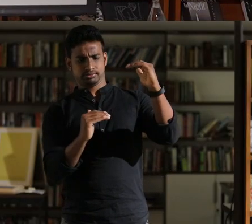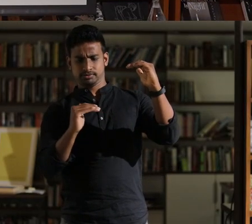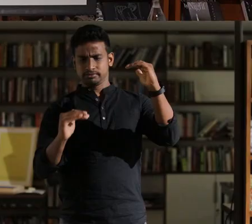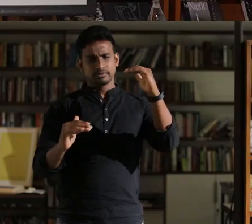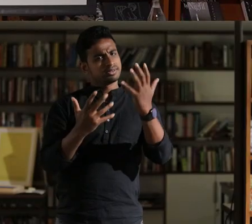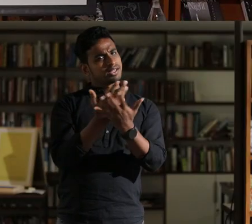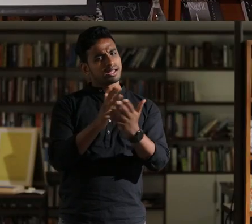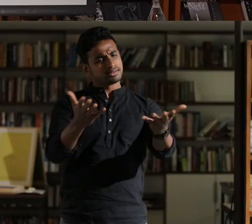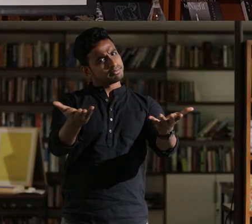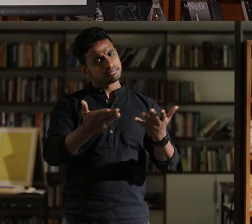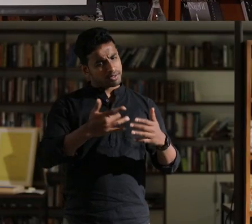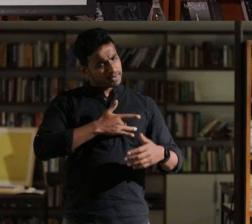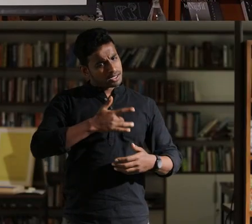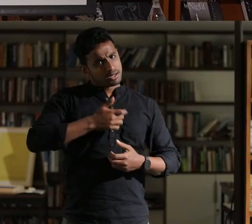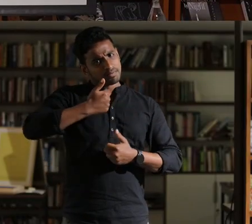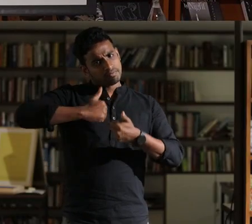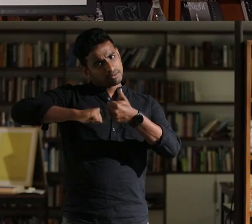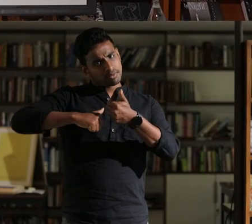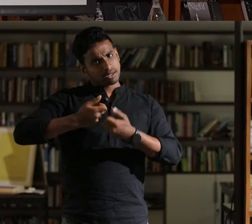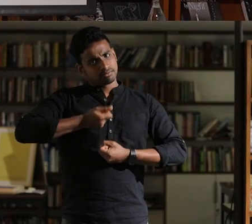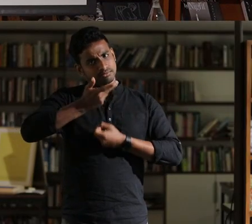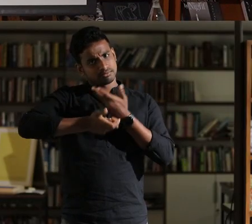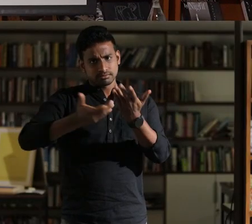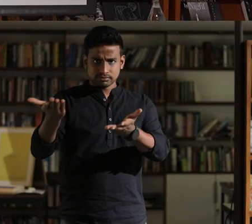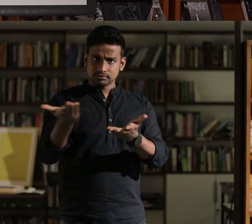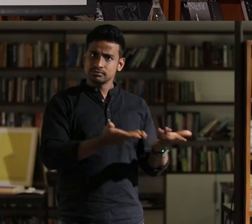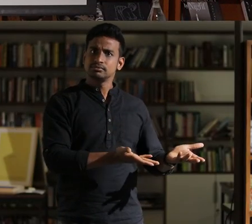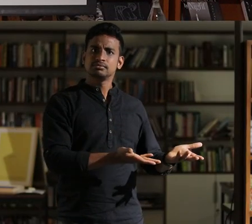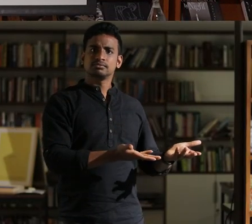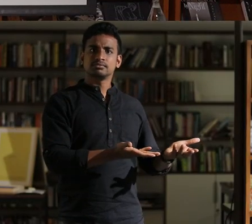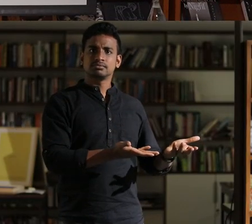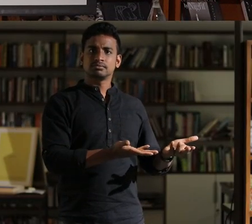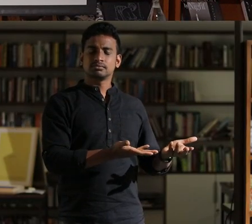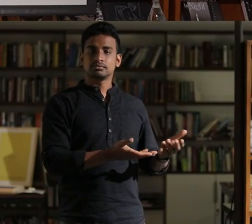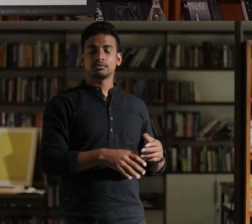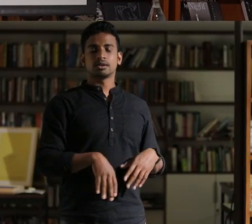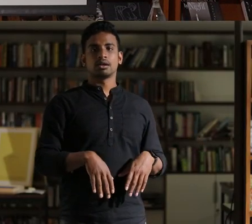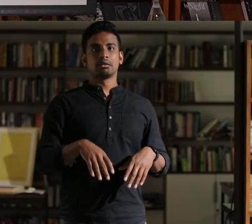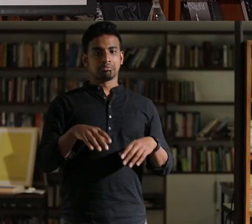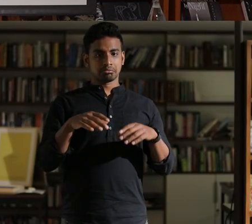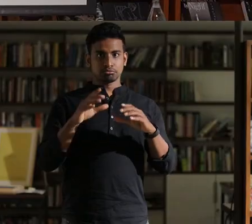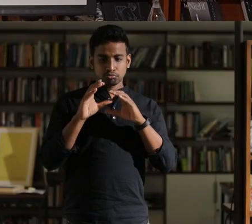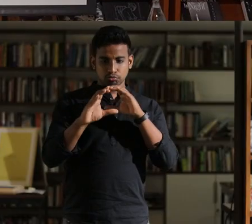just seen. Immediately the kind of level of discussion changed.